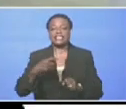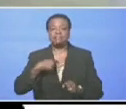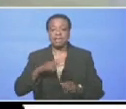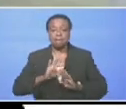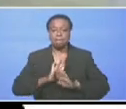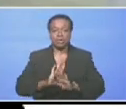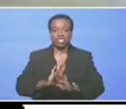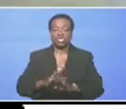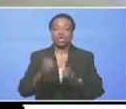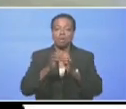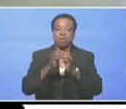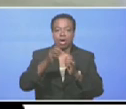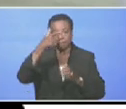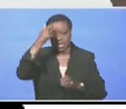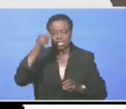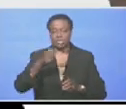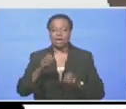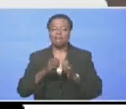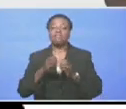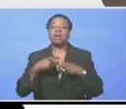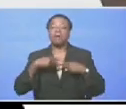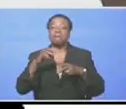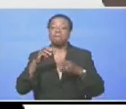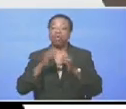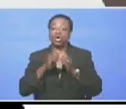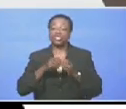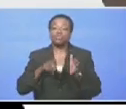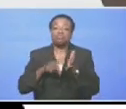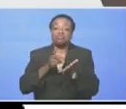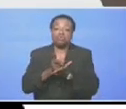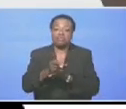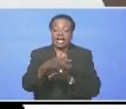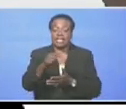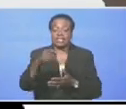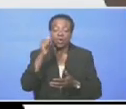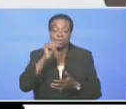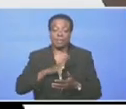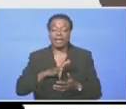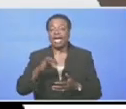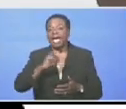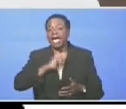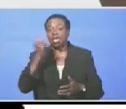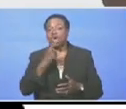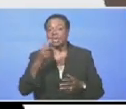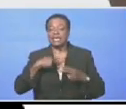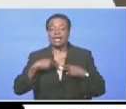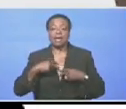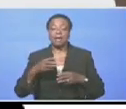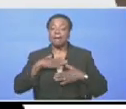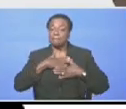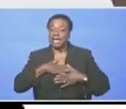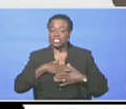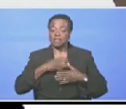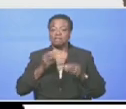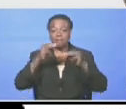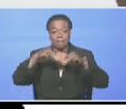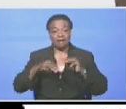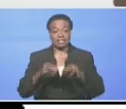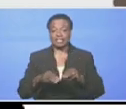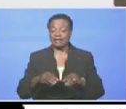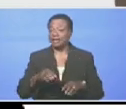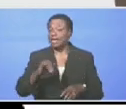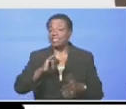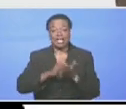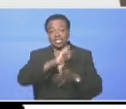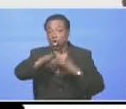you have a lot more to prove as a female. I've always had a passion for maritime because that's where I grew up on, because I'm actually from Exuma. That's